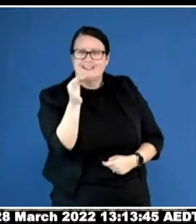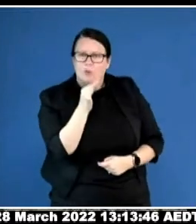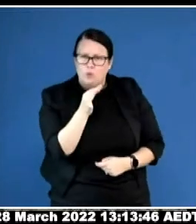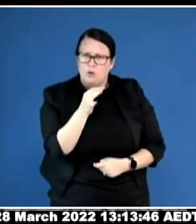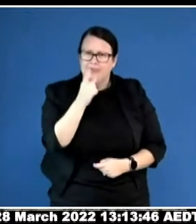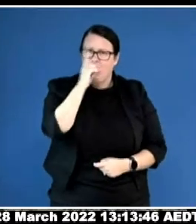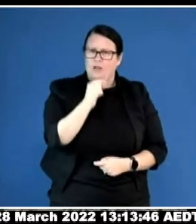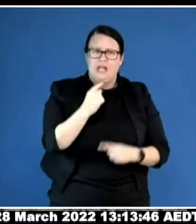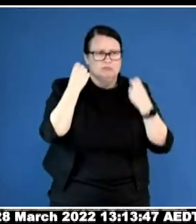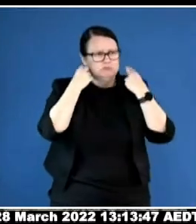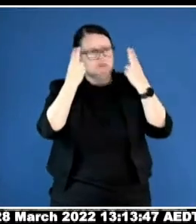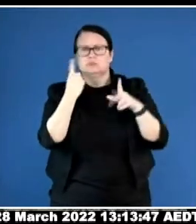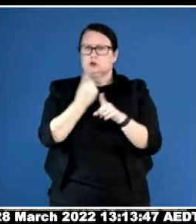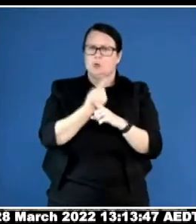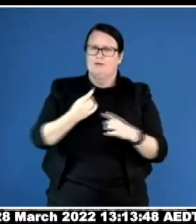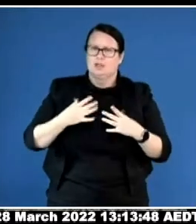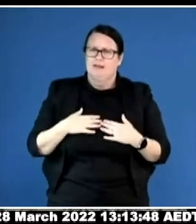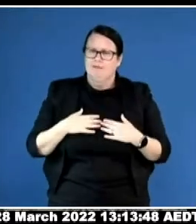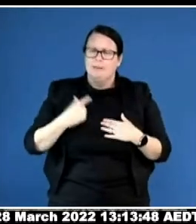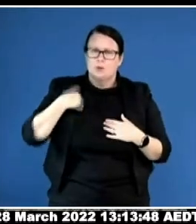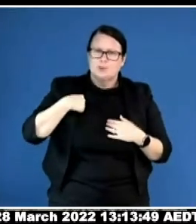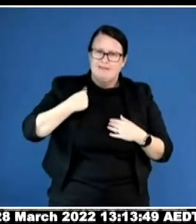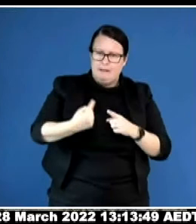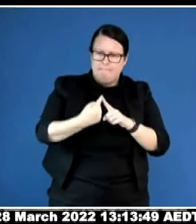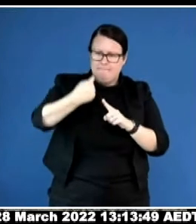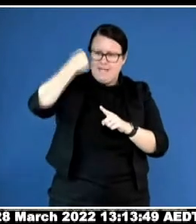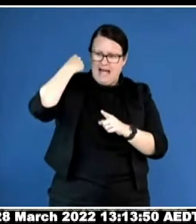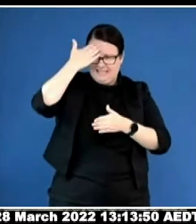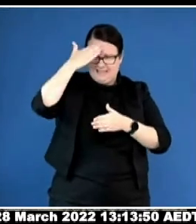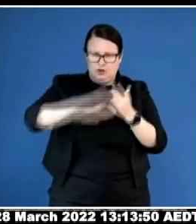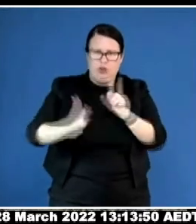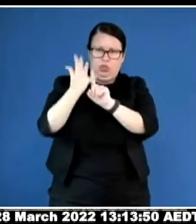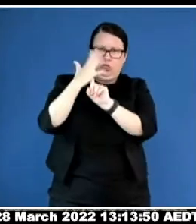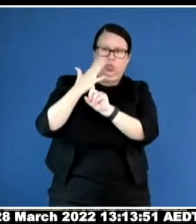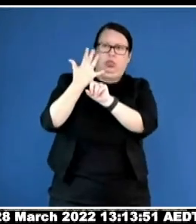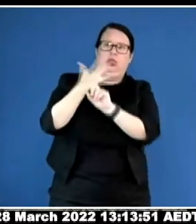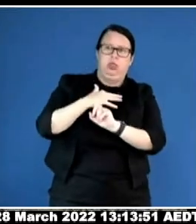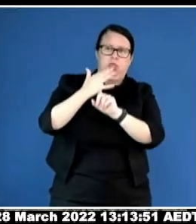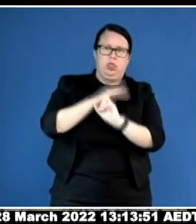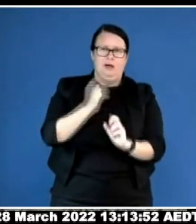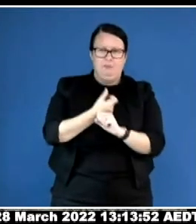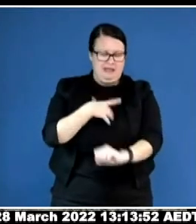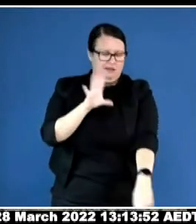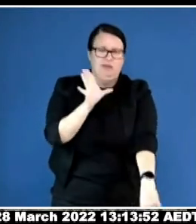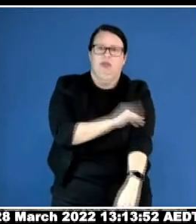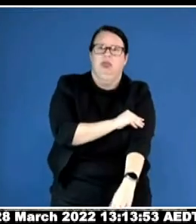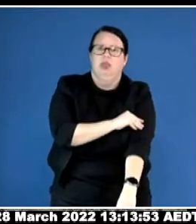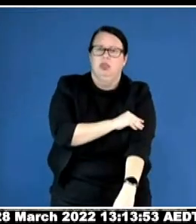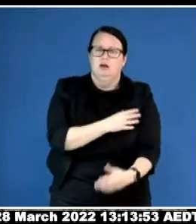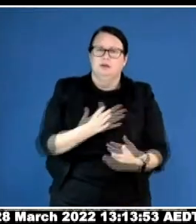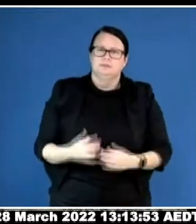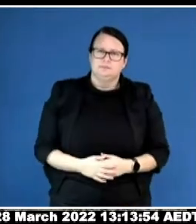we have had disempowering experiences across the course of our lifetime. And this is the issue with that